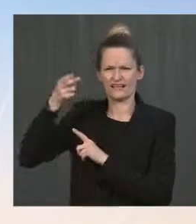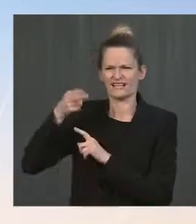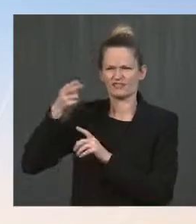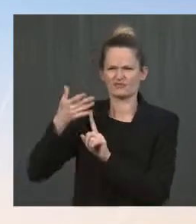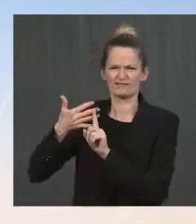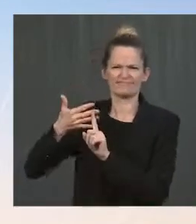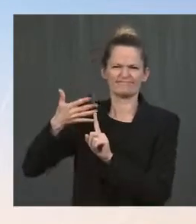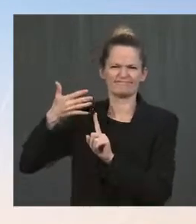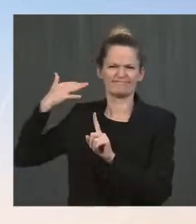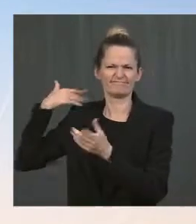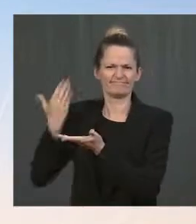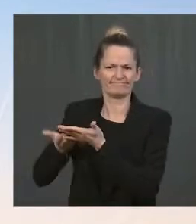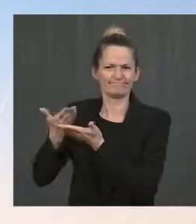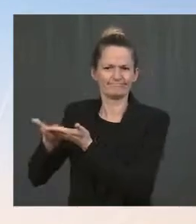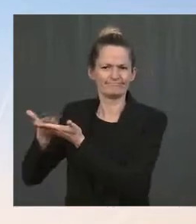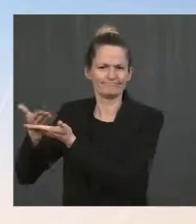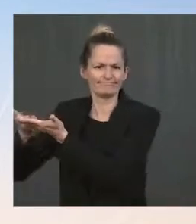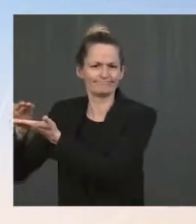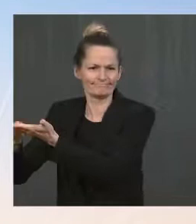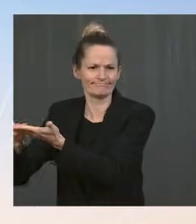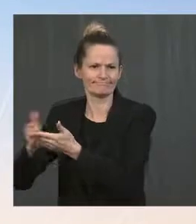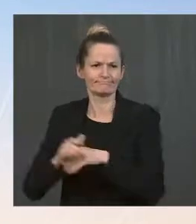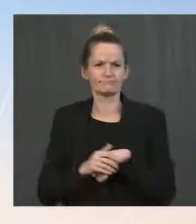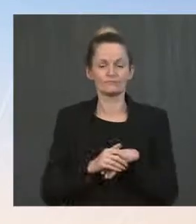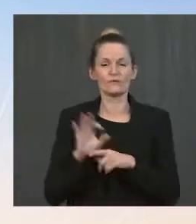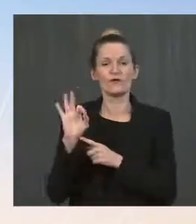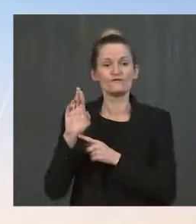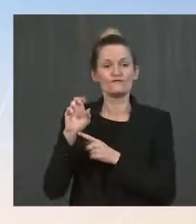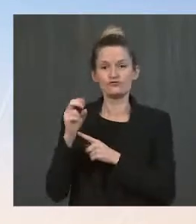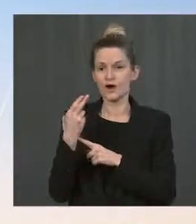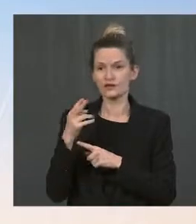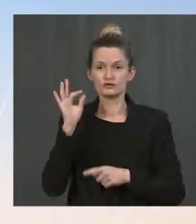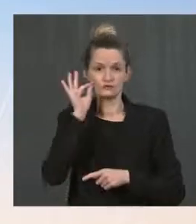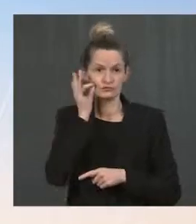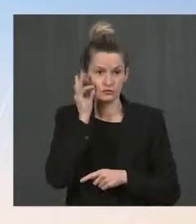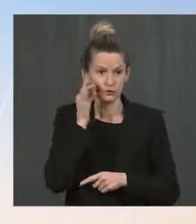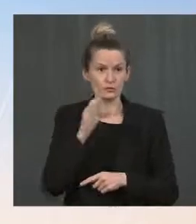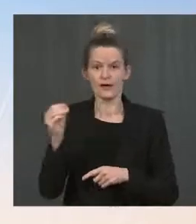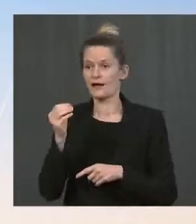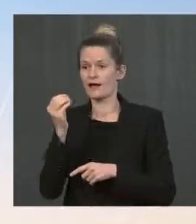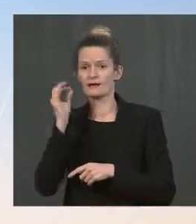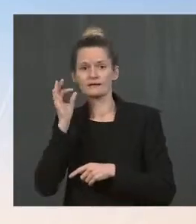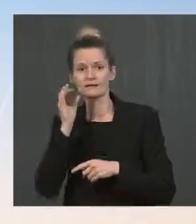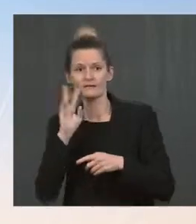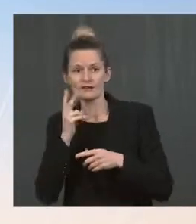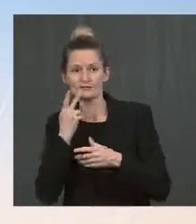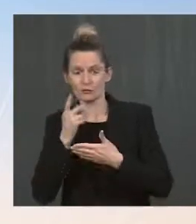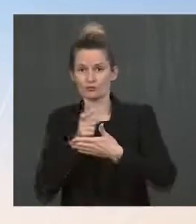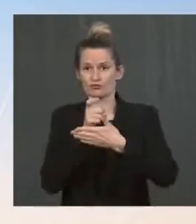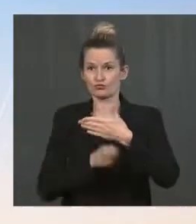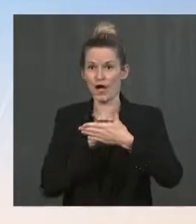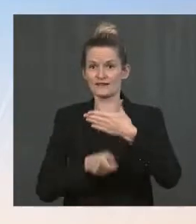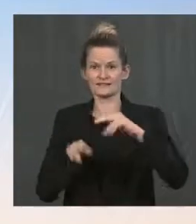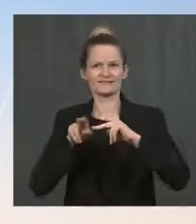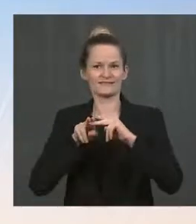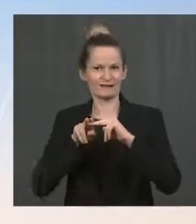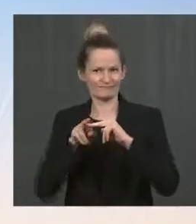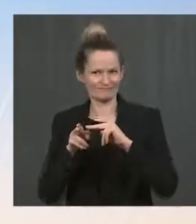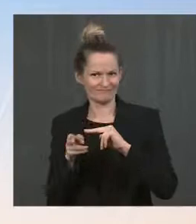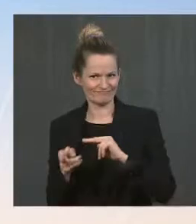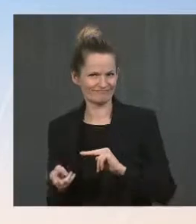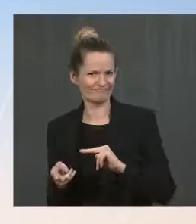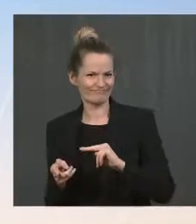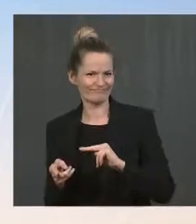prices have actually declined since the end of last year. And if you look at a category of prices like eggs, obviously a